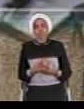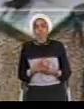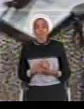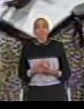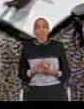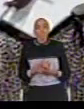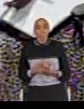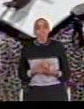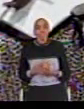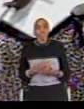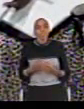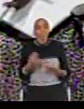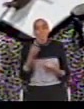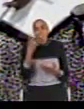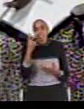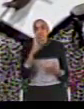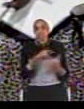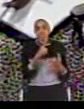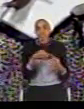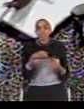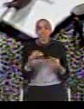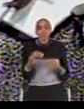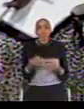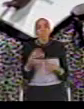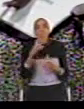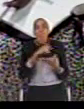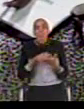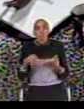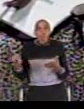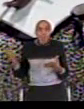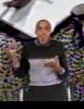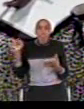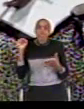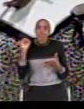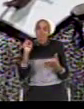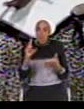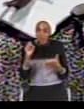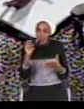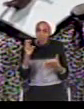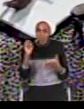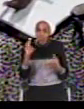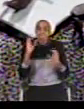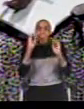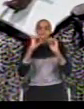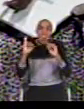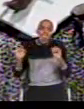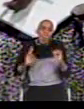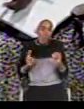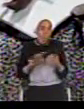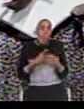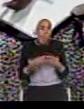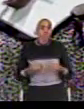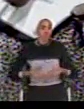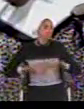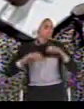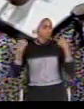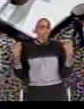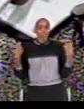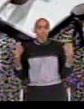in verse 12. Teaching us that denying ungodliness and worldly